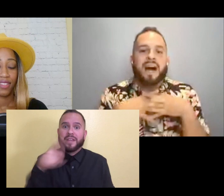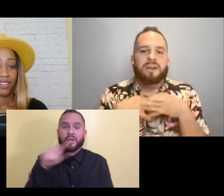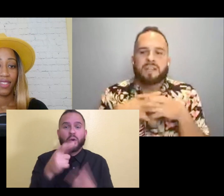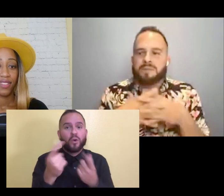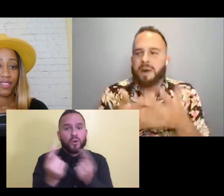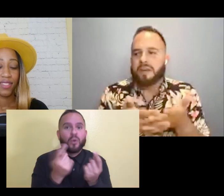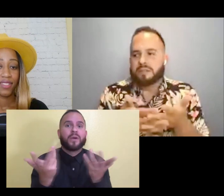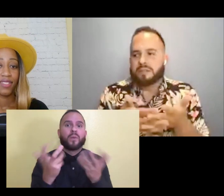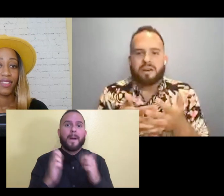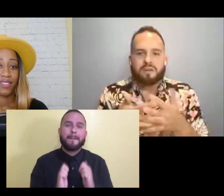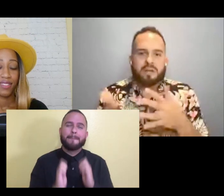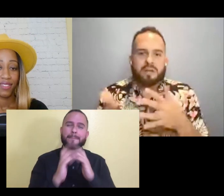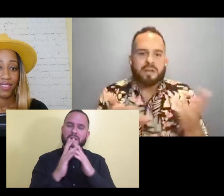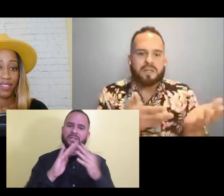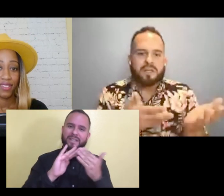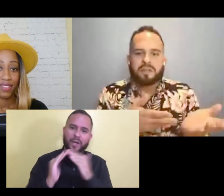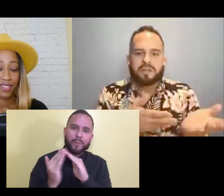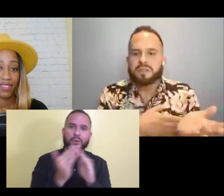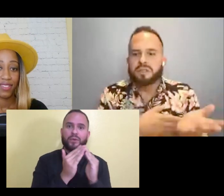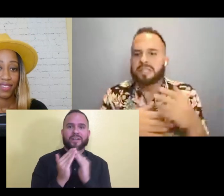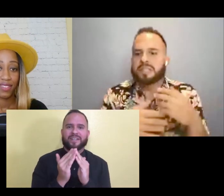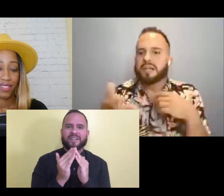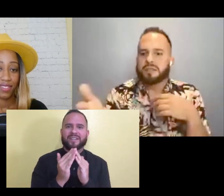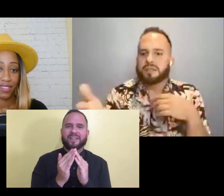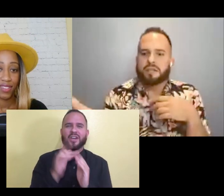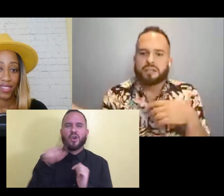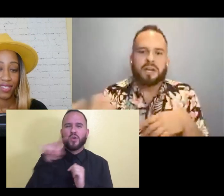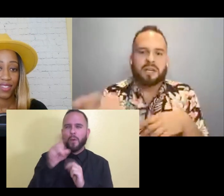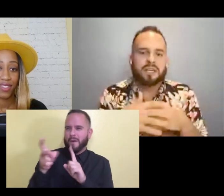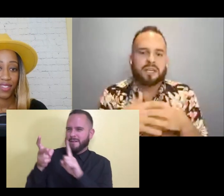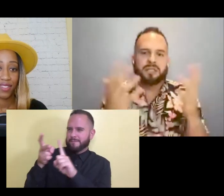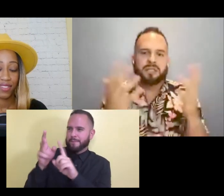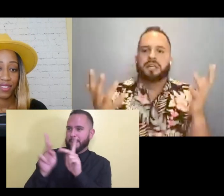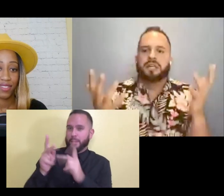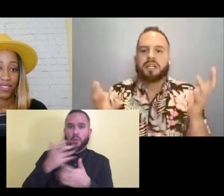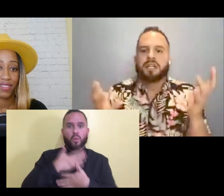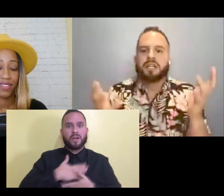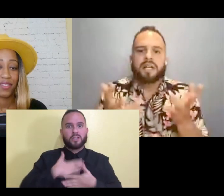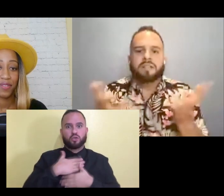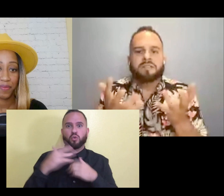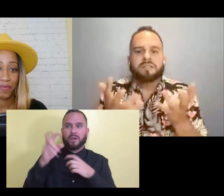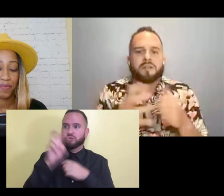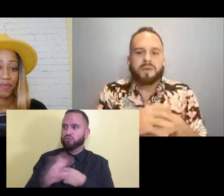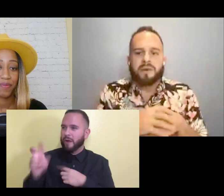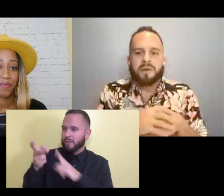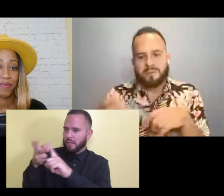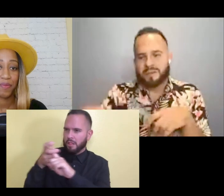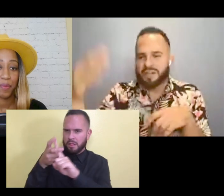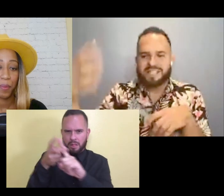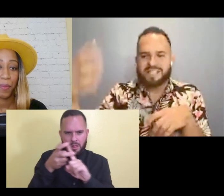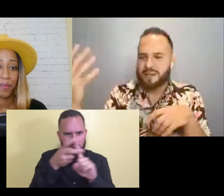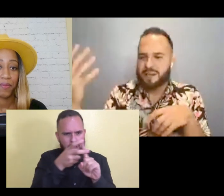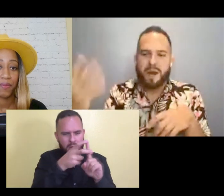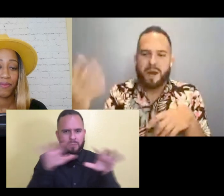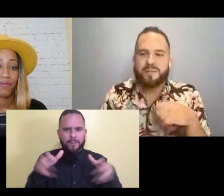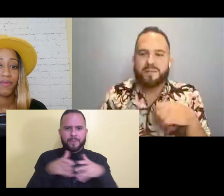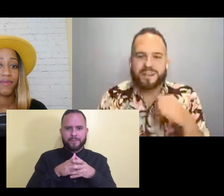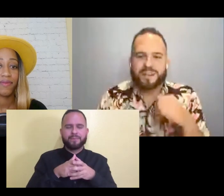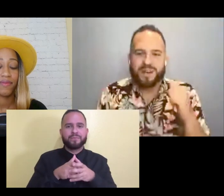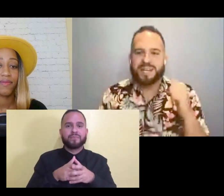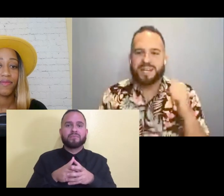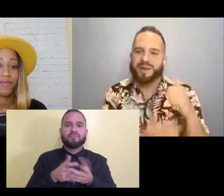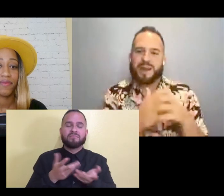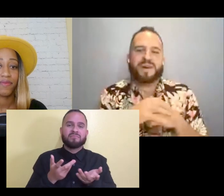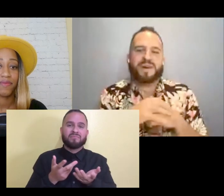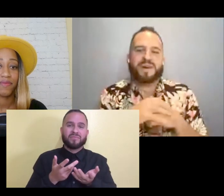I don't inspire you to travel, then maybe, Shani does or John does or, any of these other people. I'm sorry, but John's name keeps popping up on here, so I got